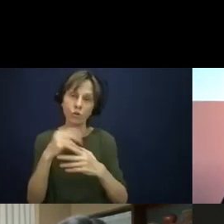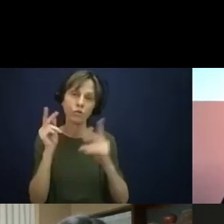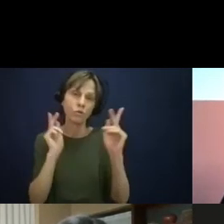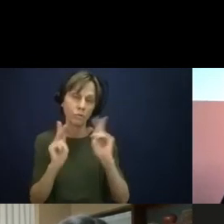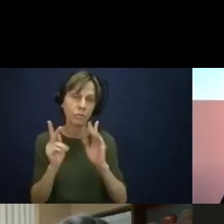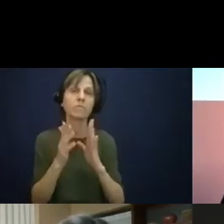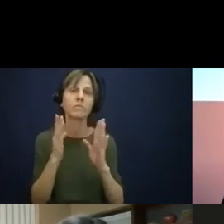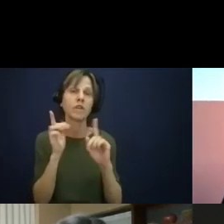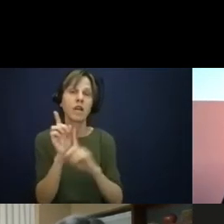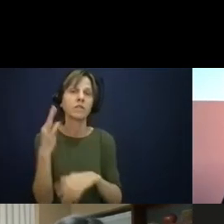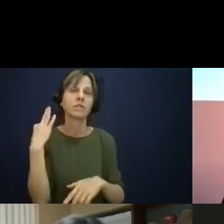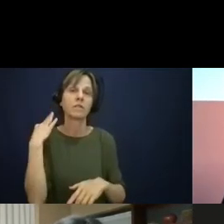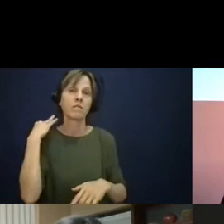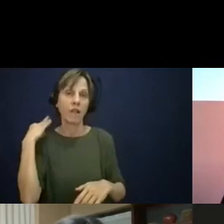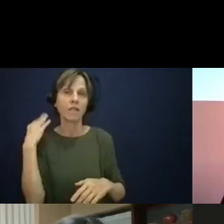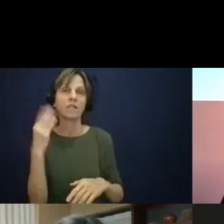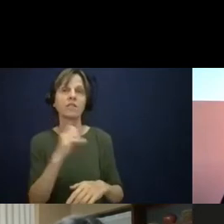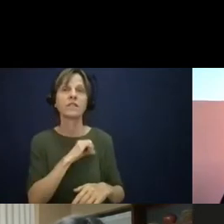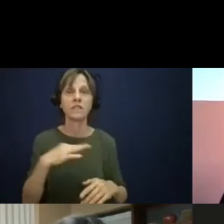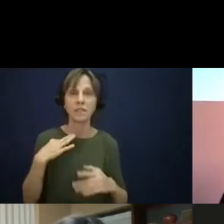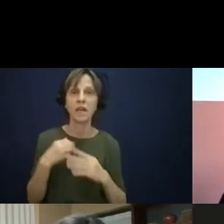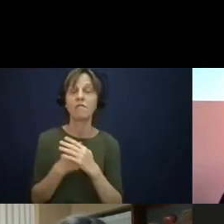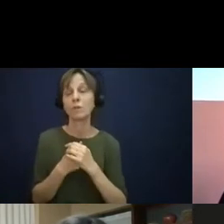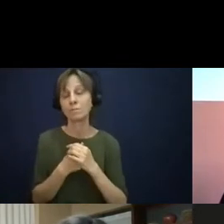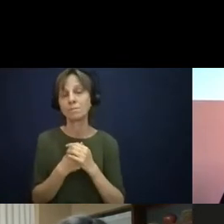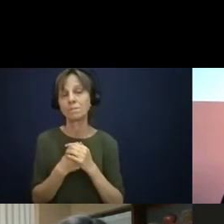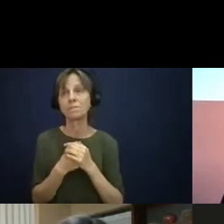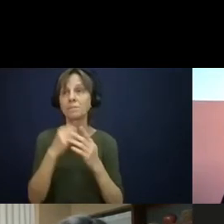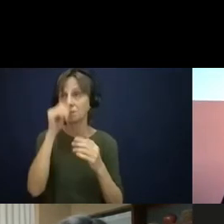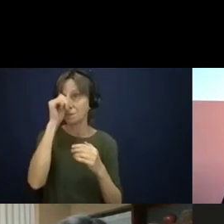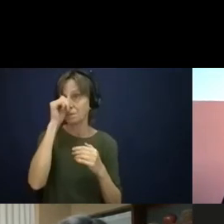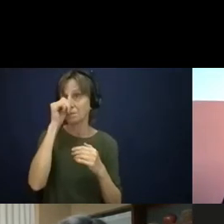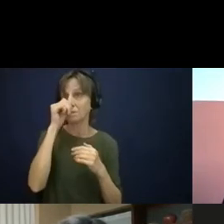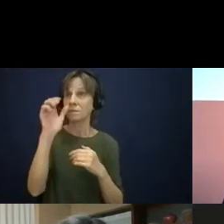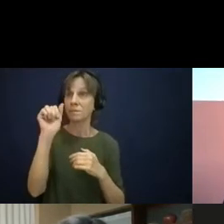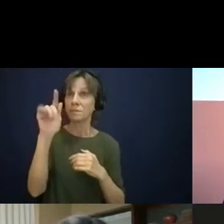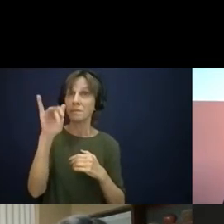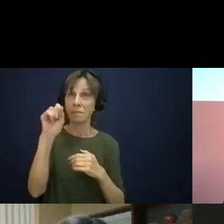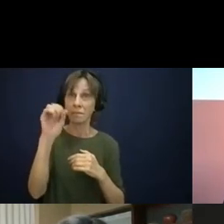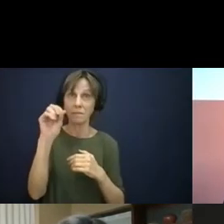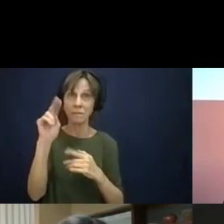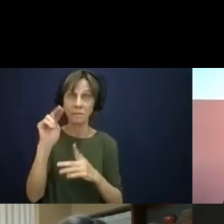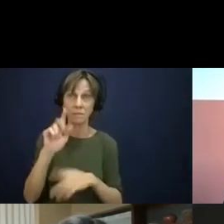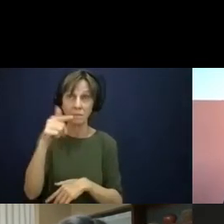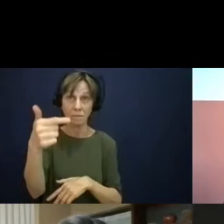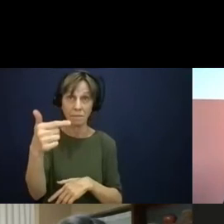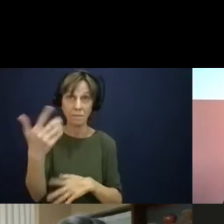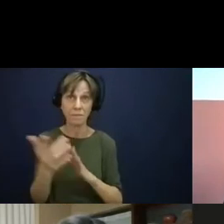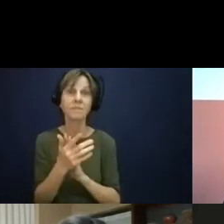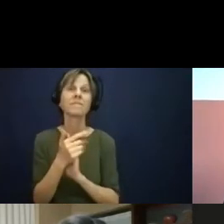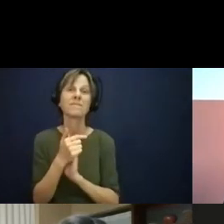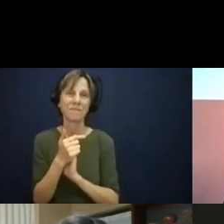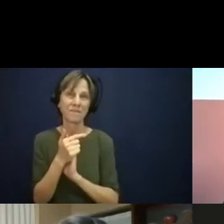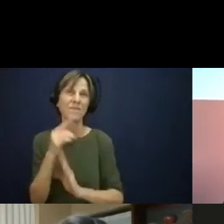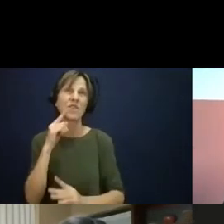organization as volunteers and as staff. And then Alison, can I turn to you for that question? Sure.